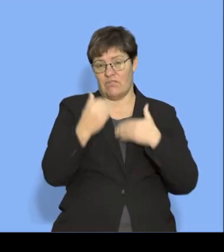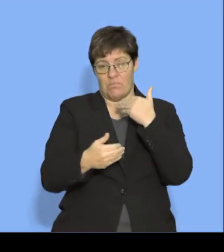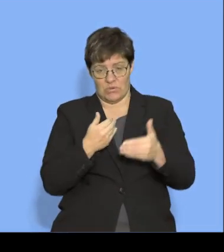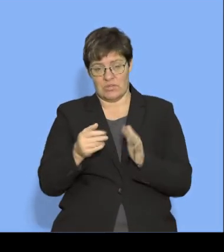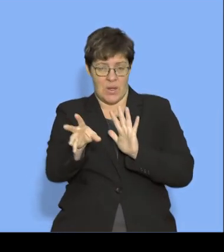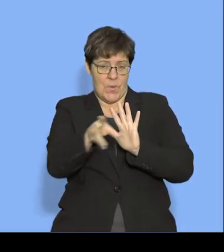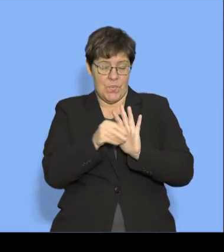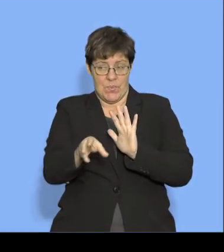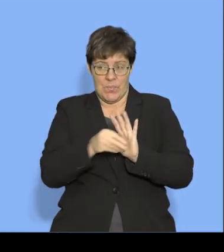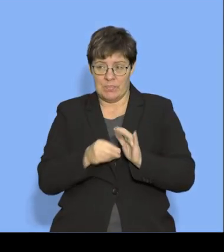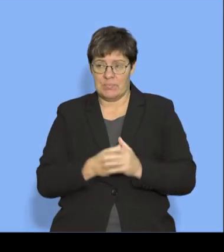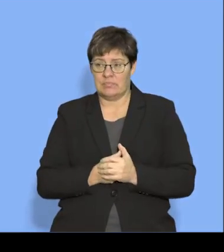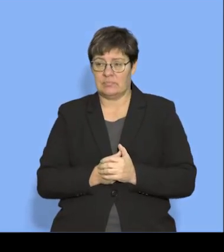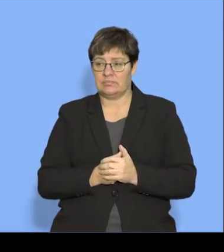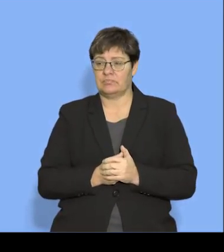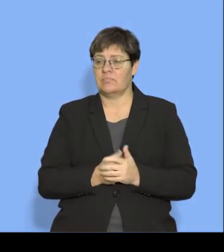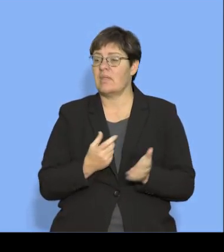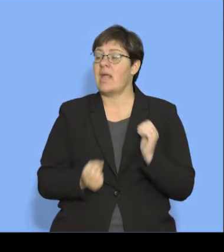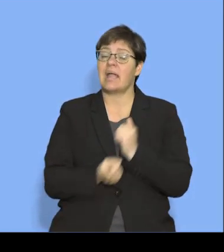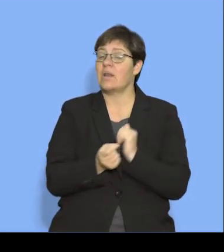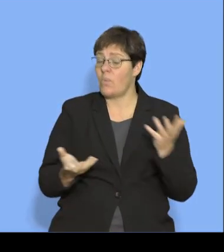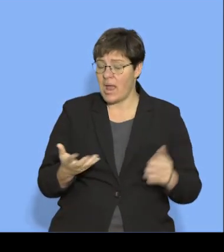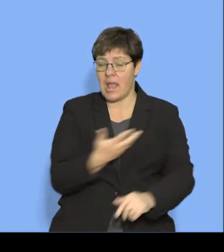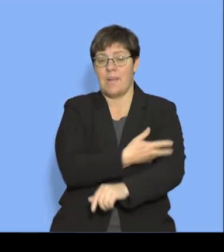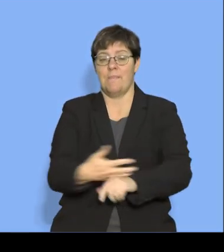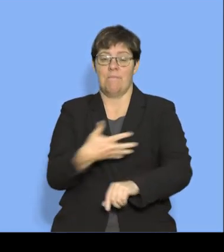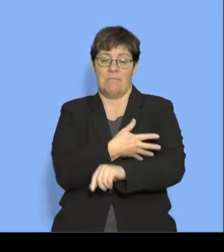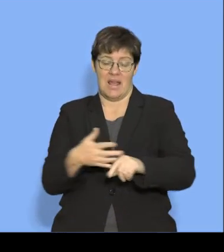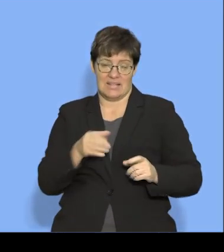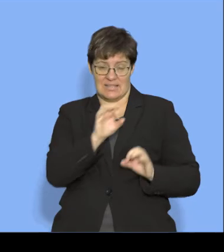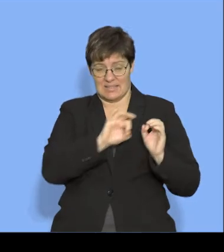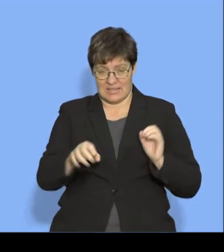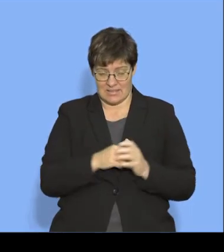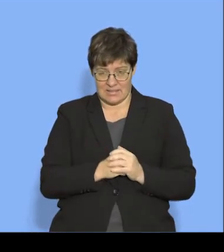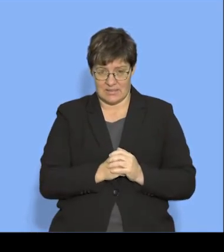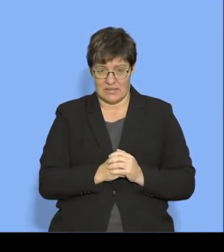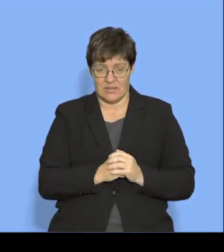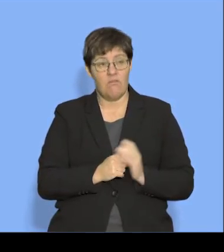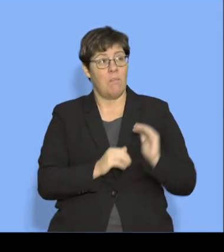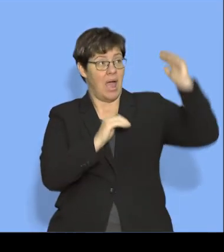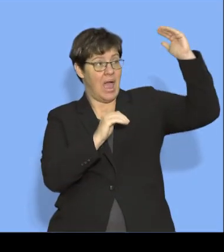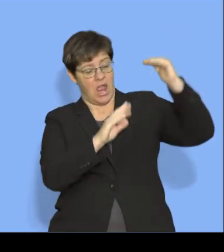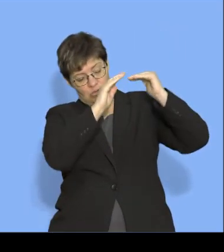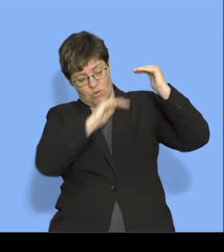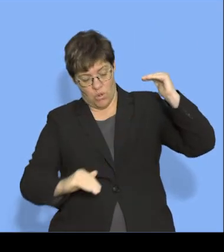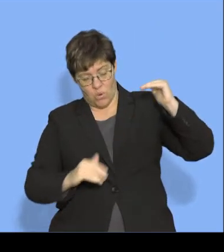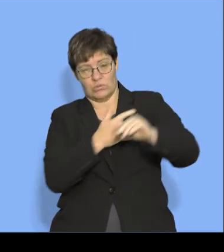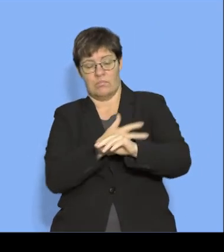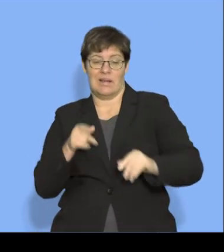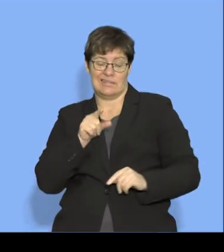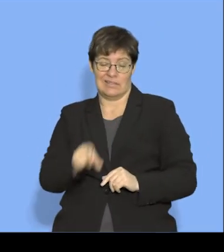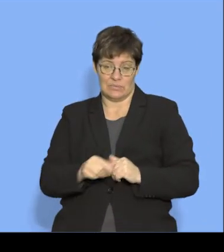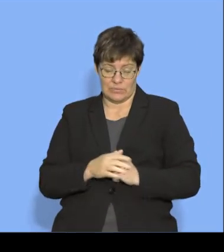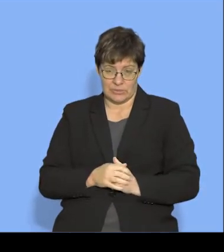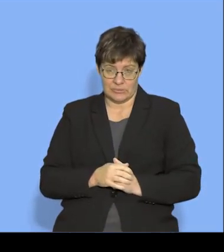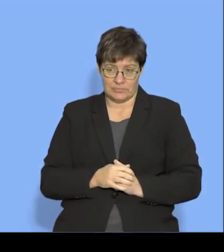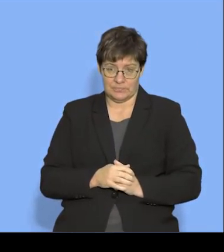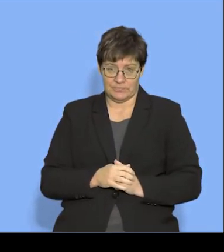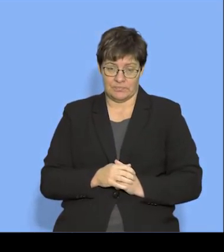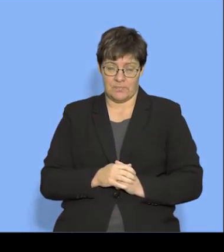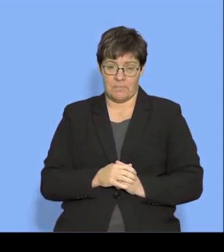of absorption. That occurs again through the central capillary, where the amino acids end up moving through our